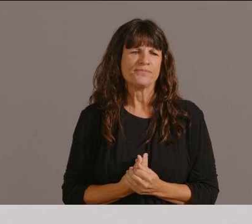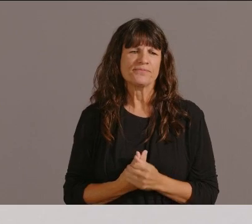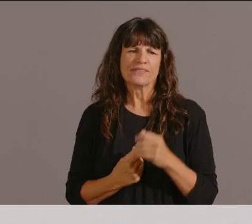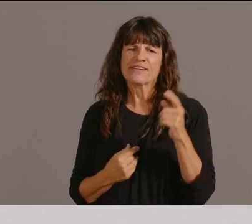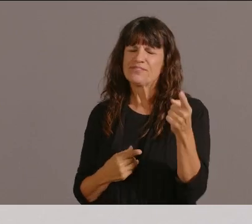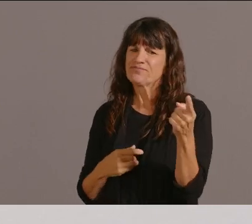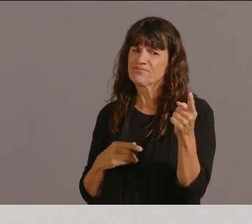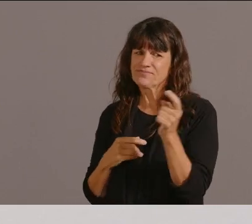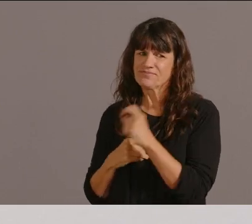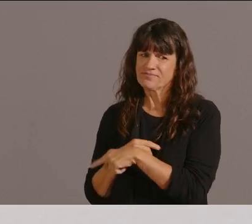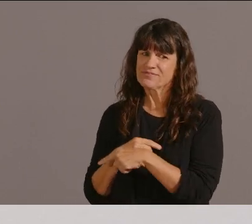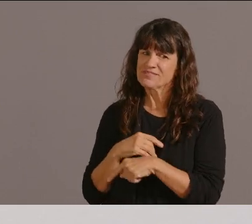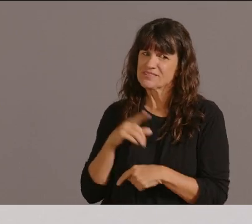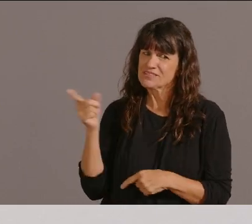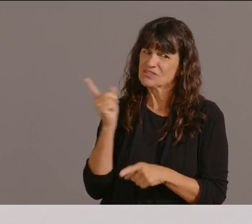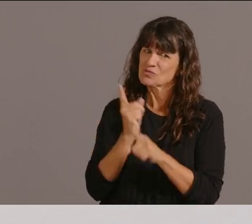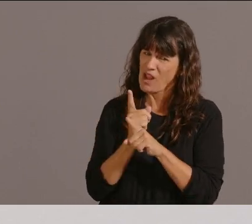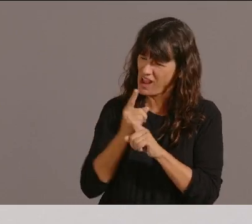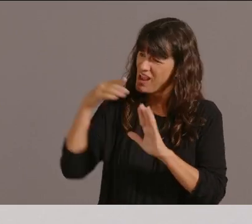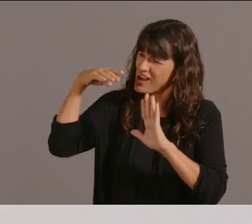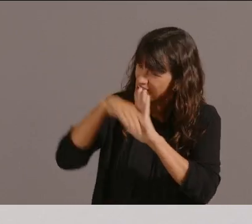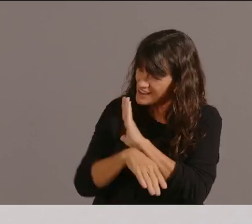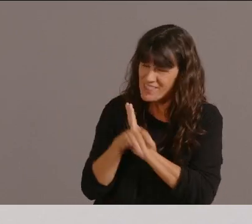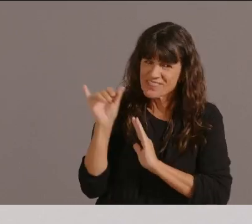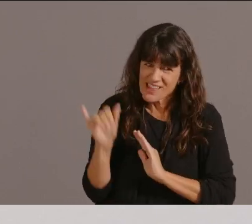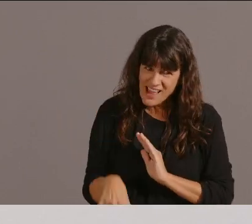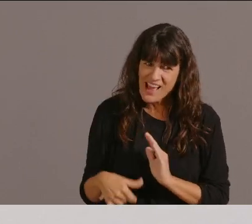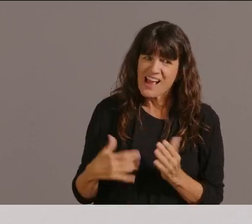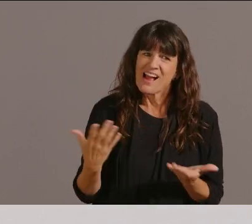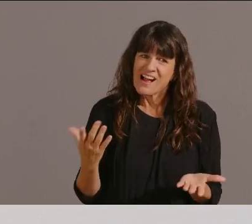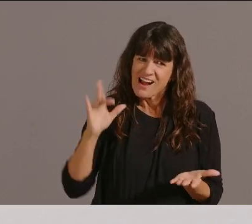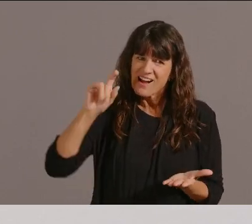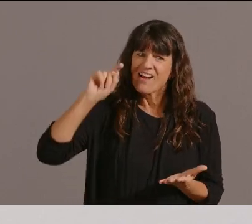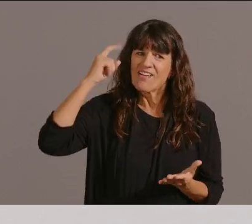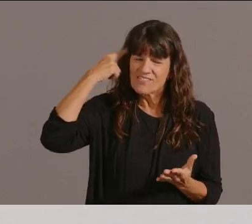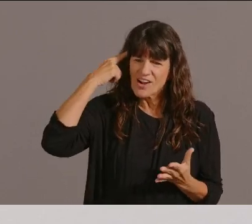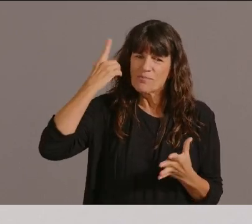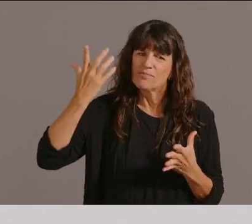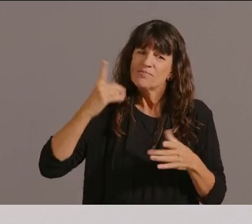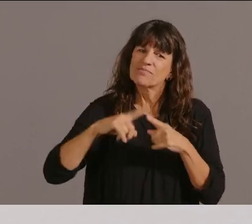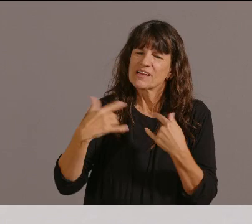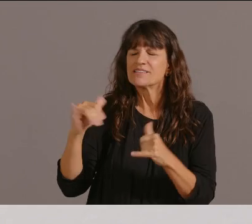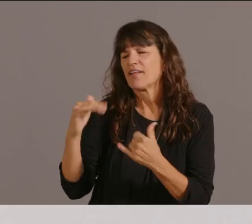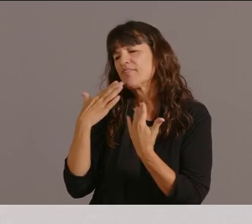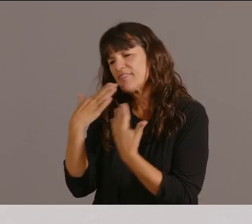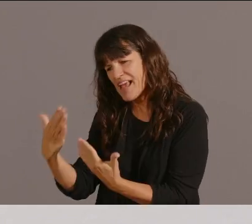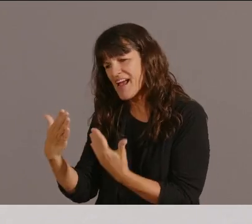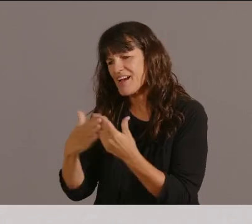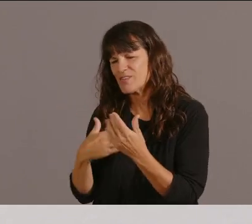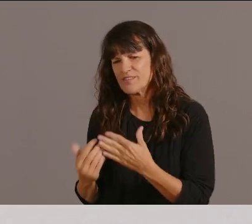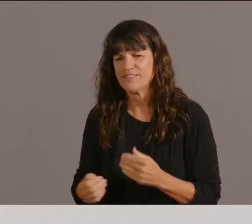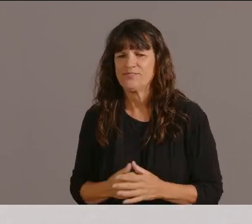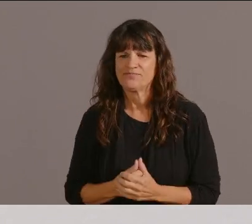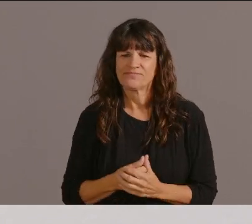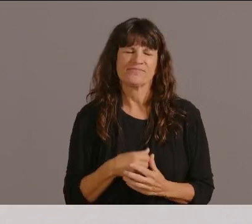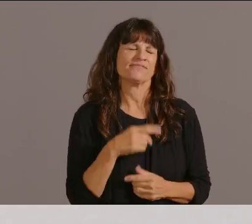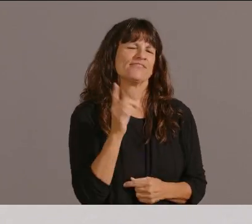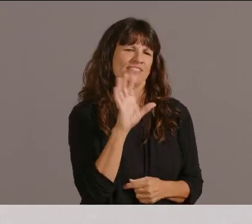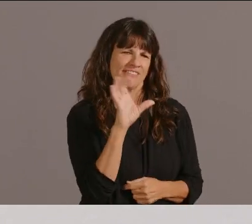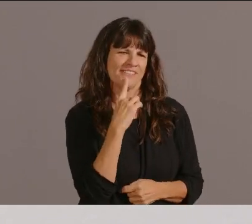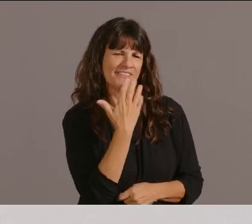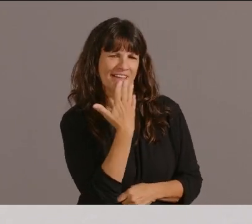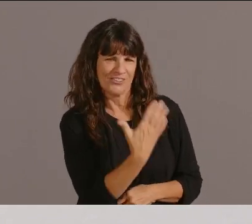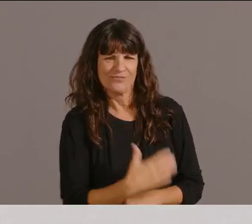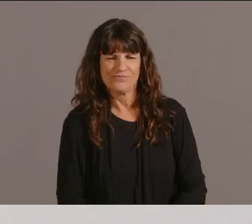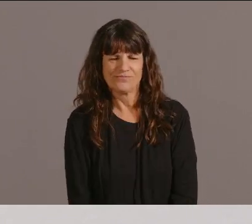you know, you sound like the governor, but you're a good soldier. Thanks so much. Thanks, Howie. Josh Sanders. Hi,